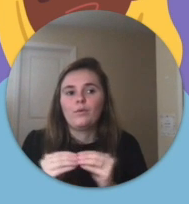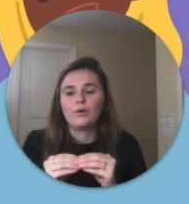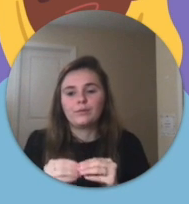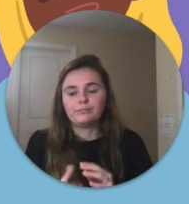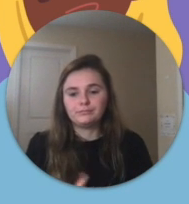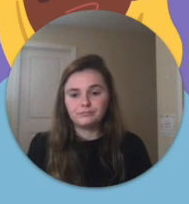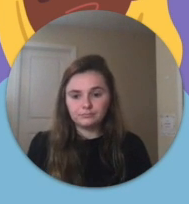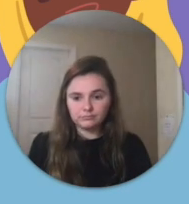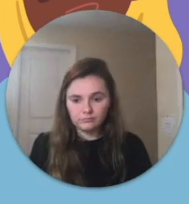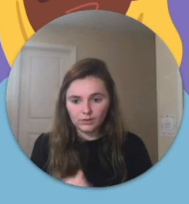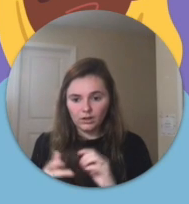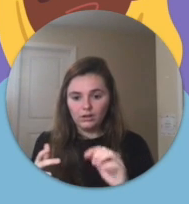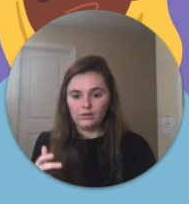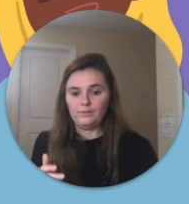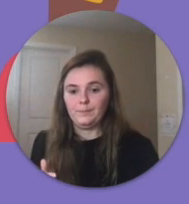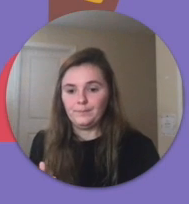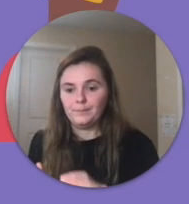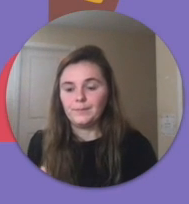more.